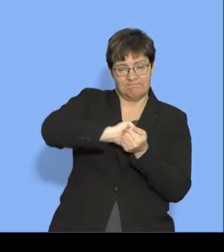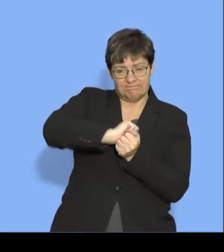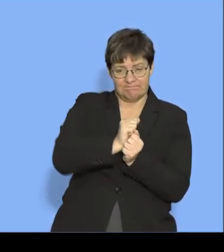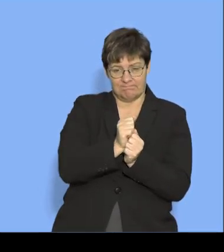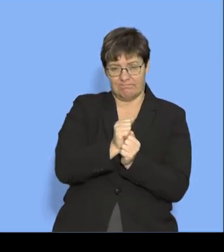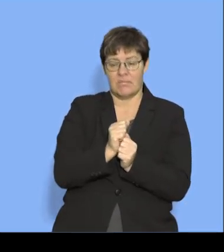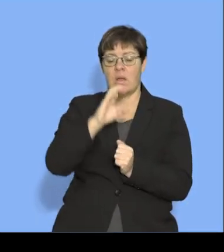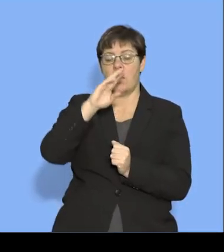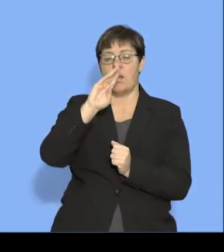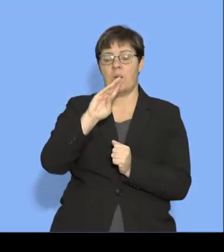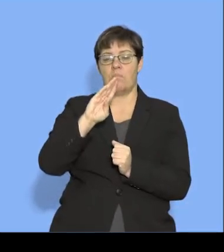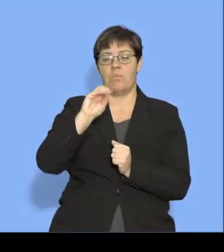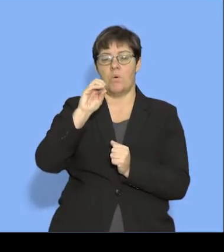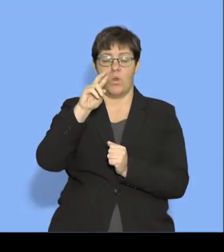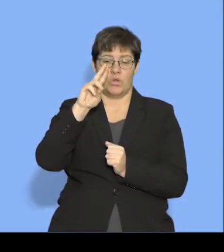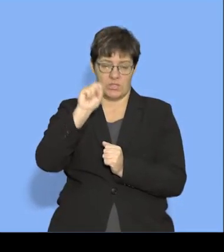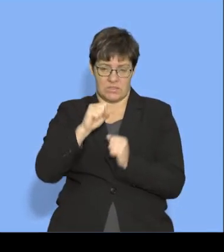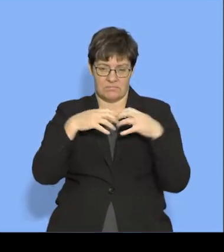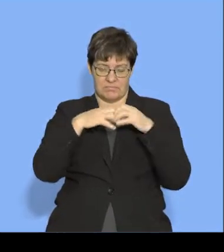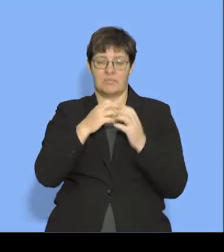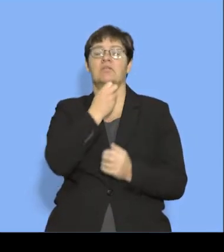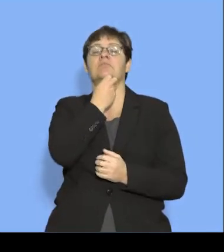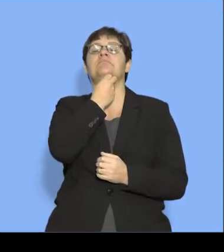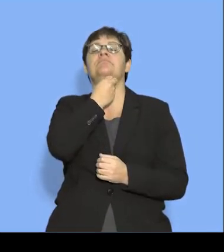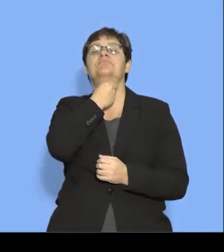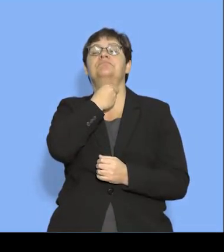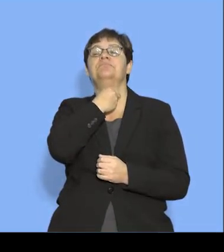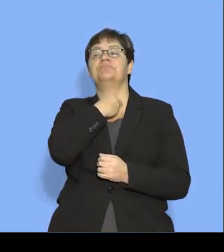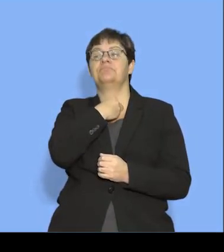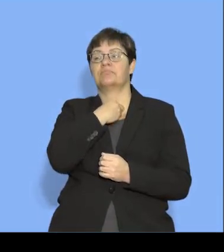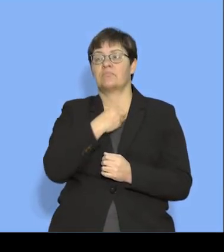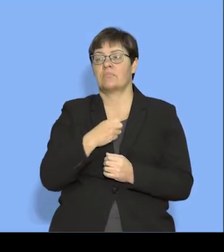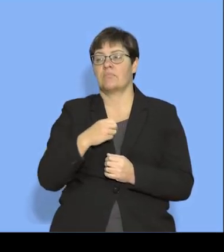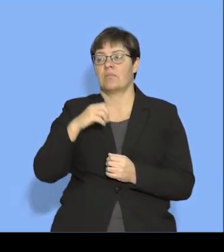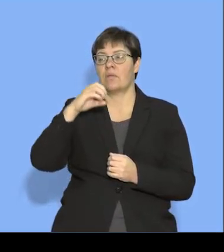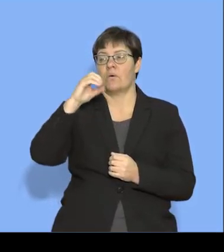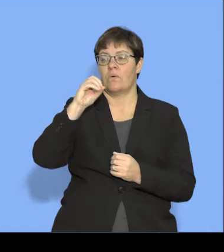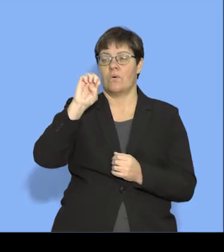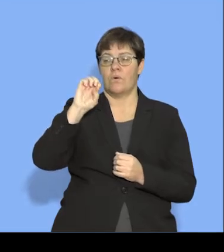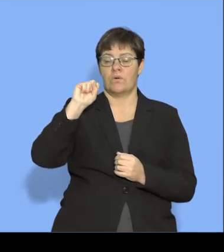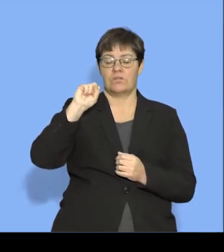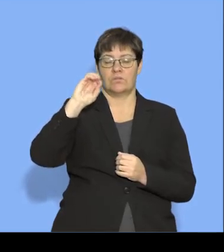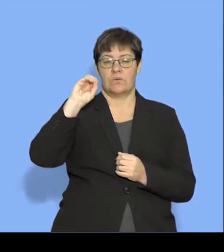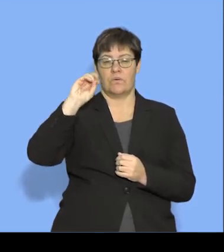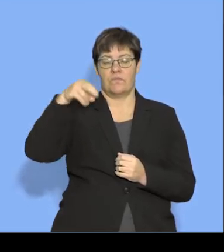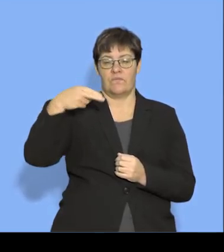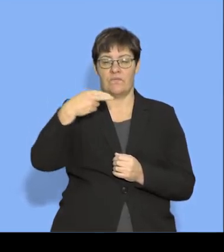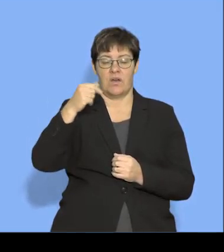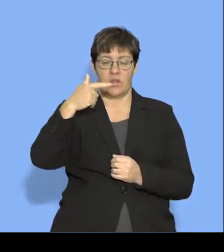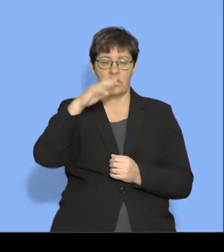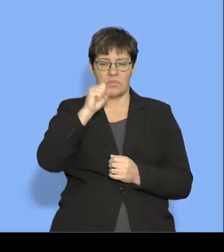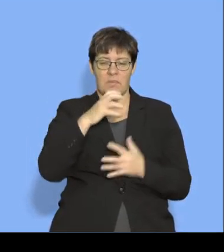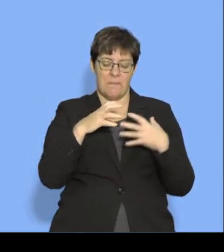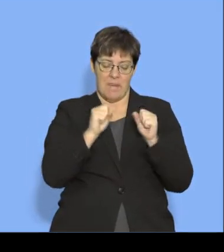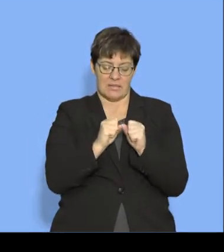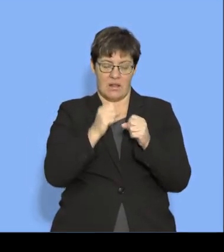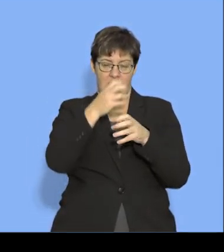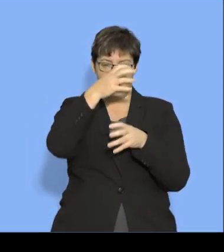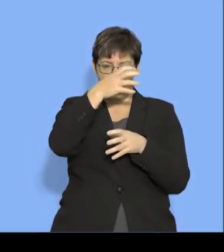which forms a ball of food called the bolus. That bolus moves down the esophagus, which is a muscular